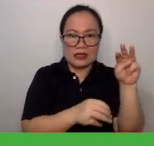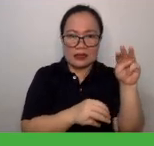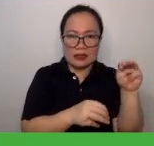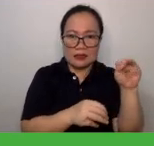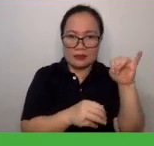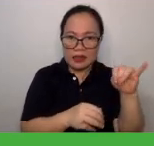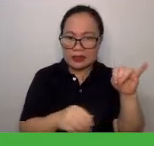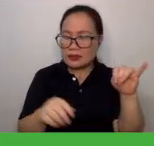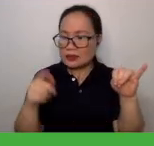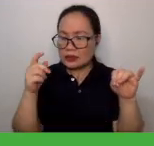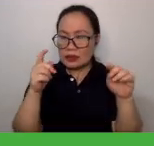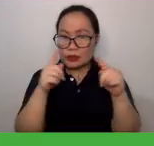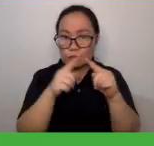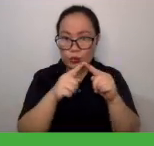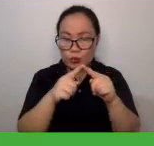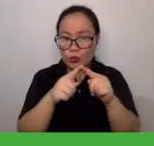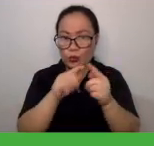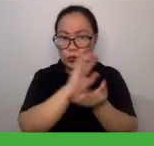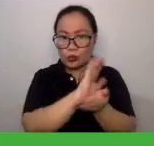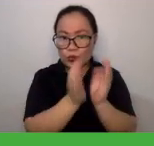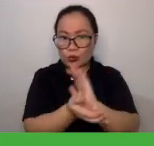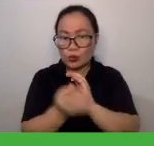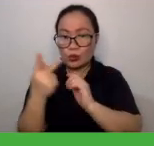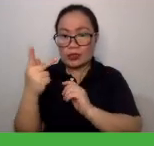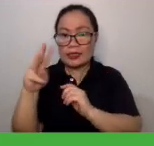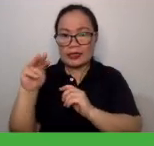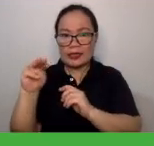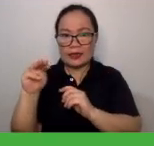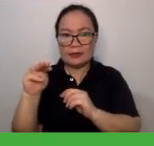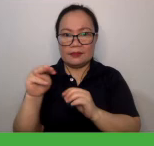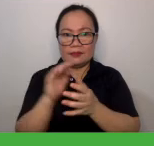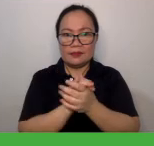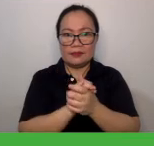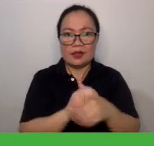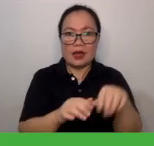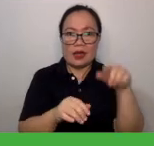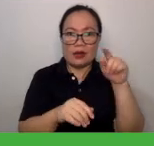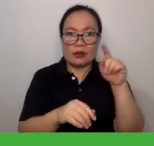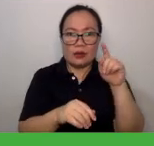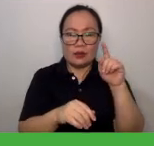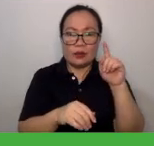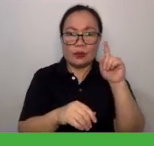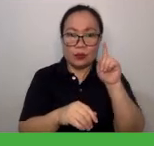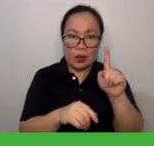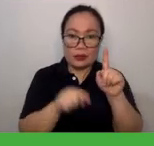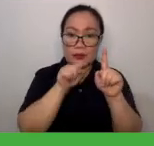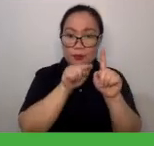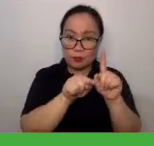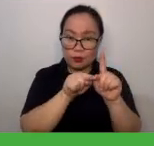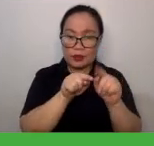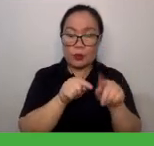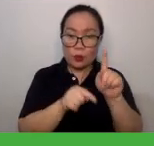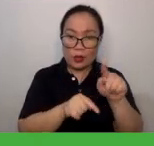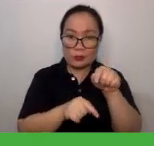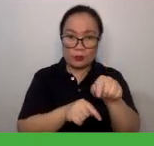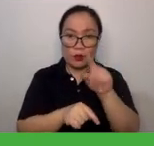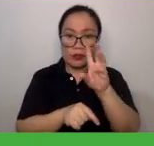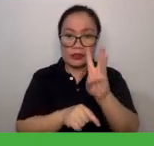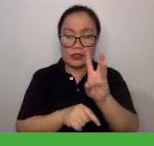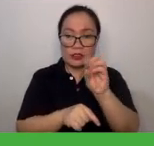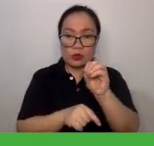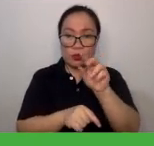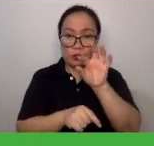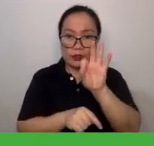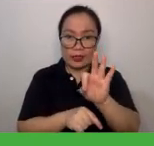sa kilometer. So, kung meron kang 1 mile, that is 1.609 kilometer. Now, since mile